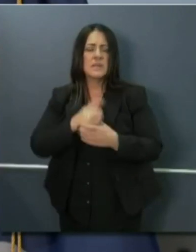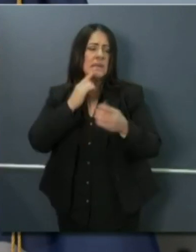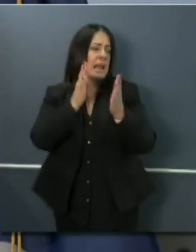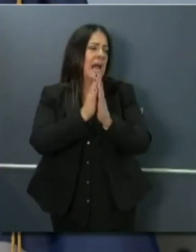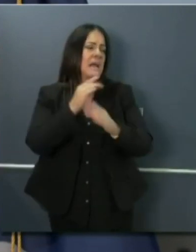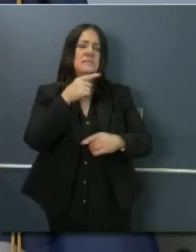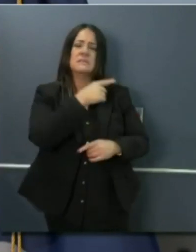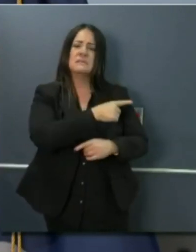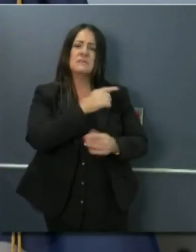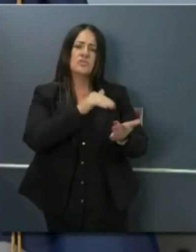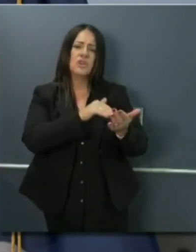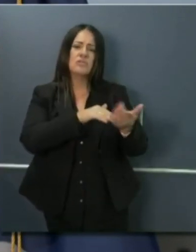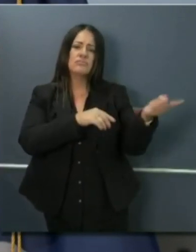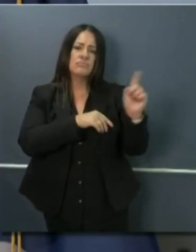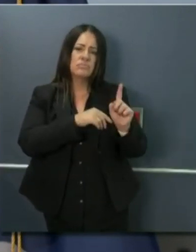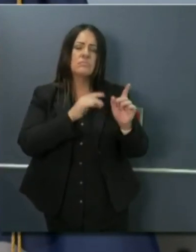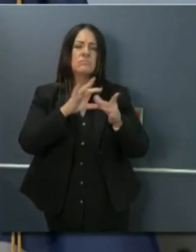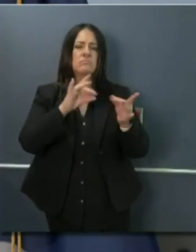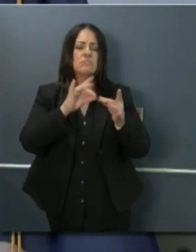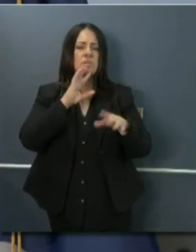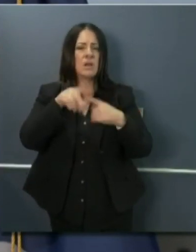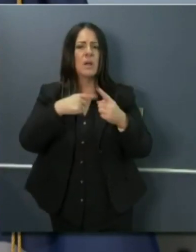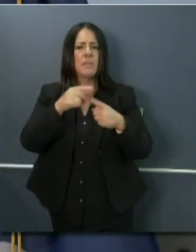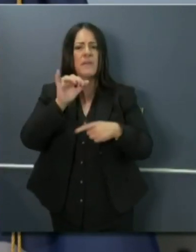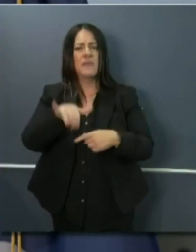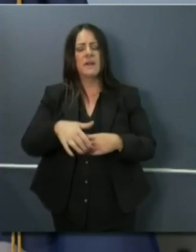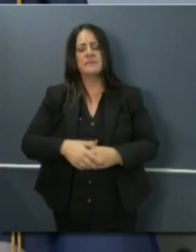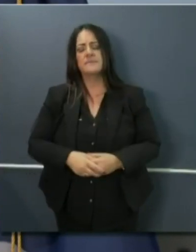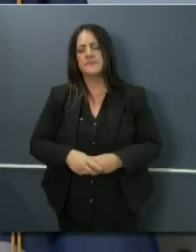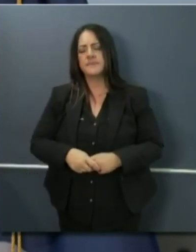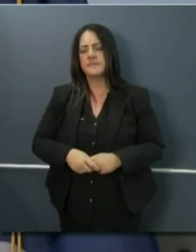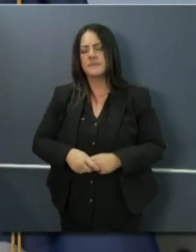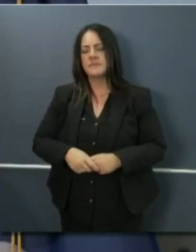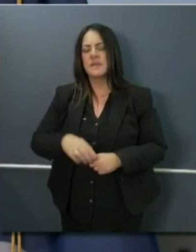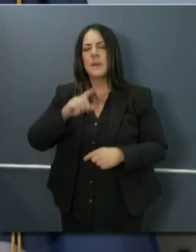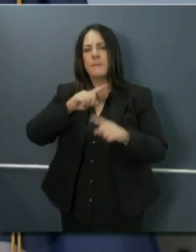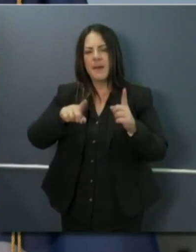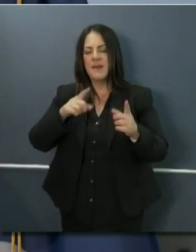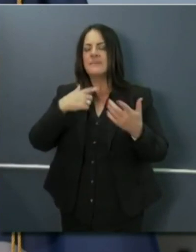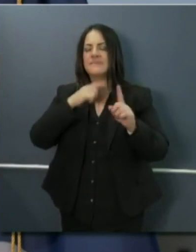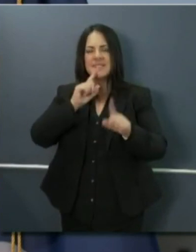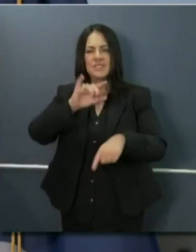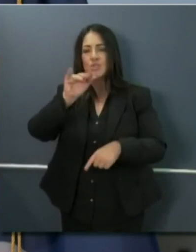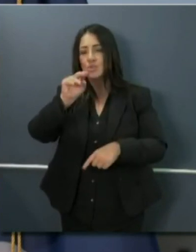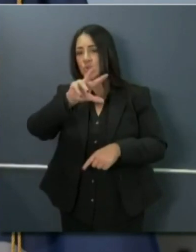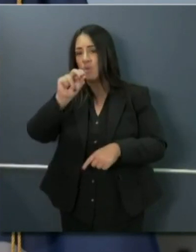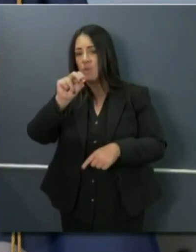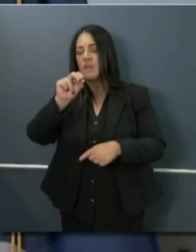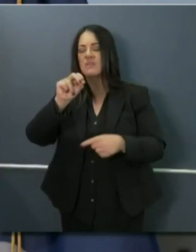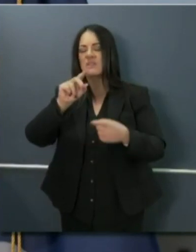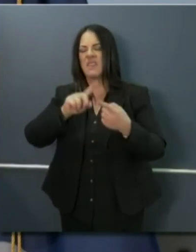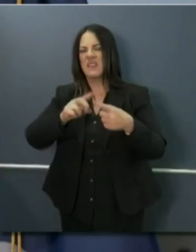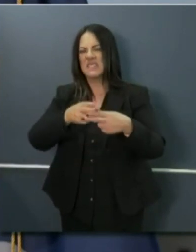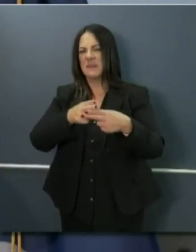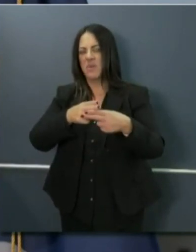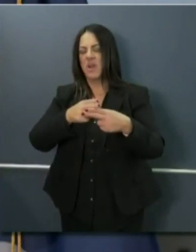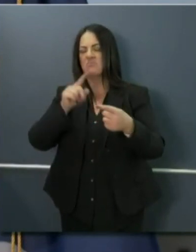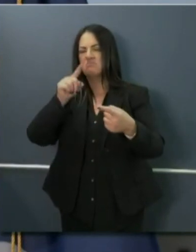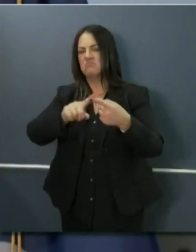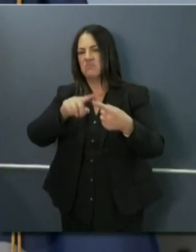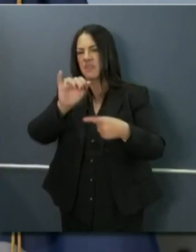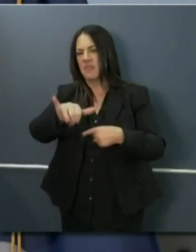nurse practitioners, but I think that question was answered. June 30th, temporary, and